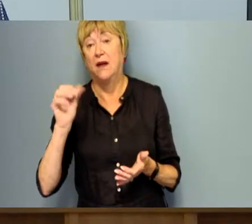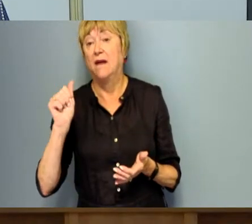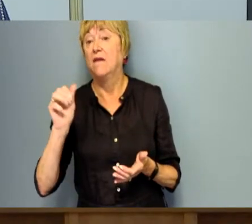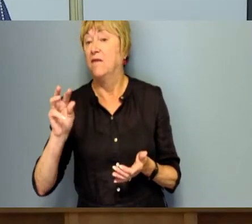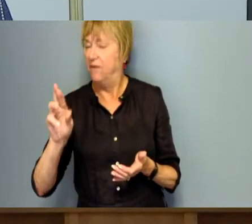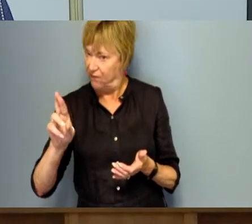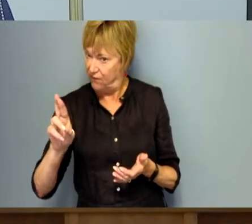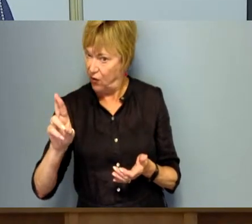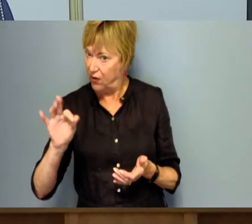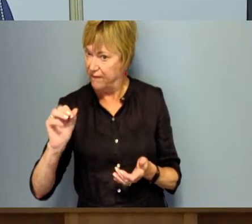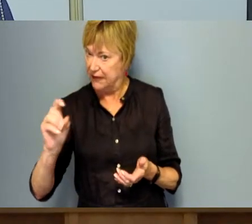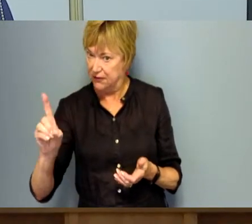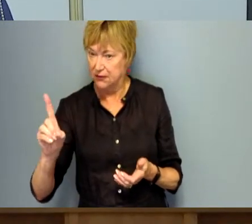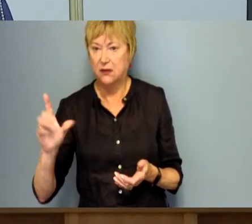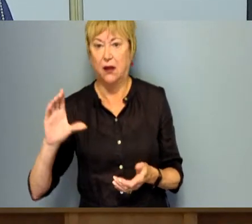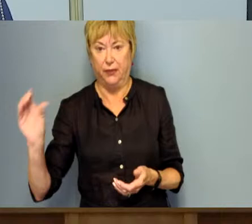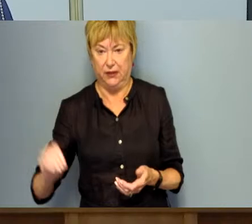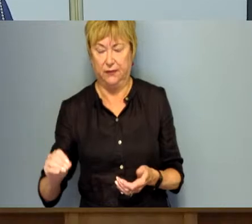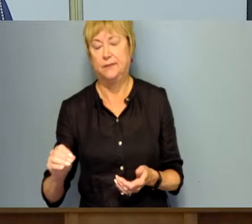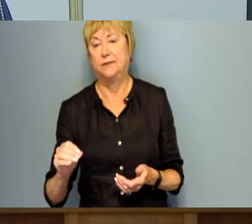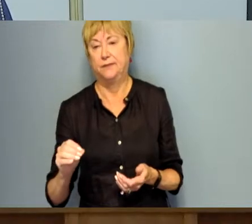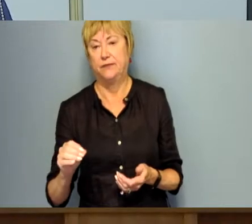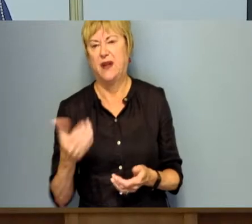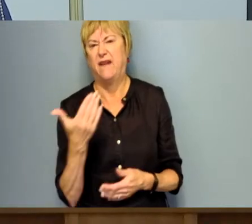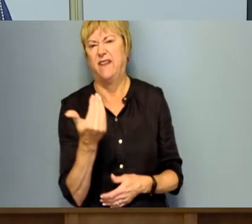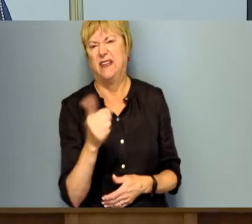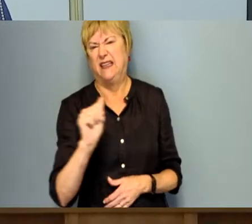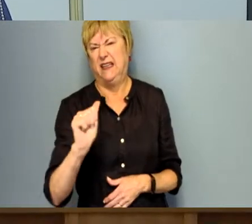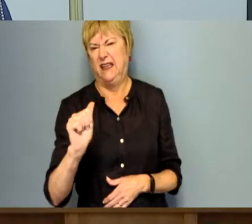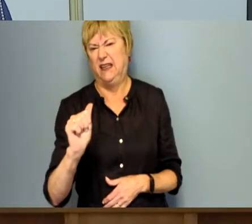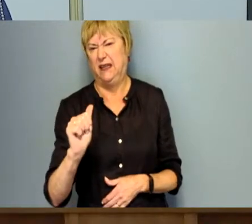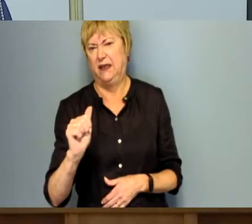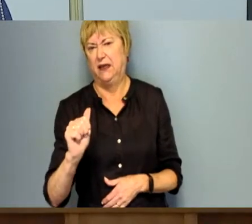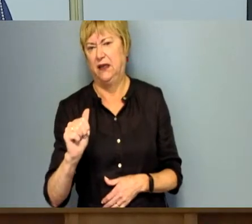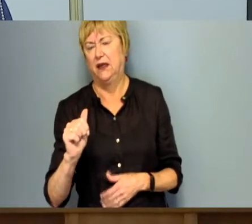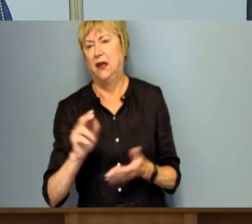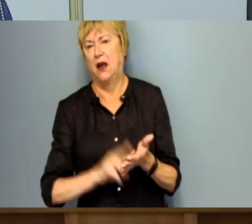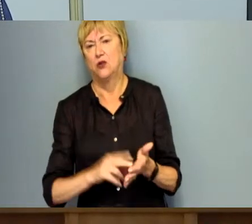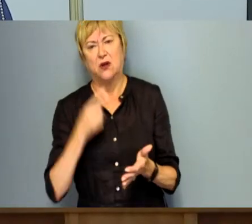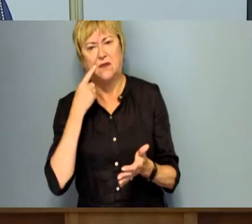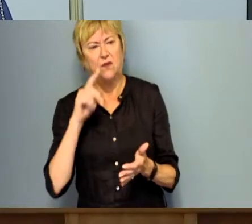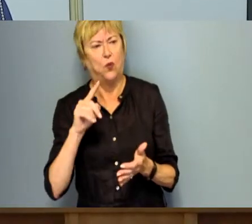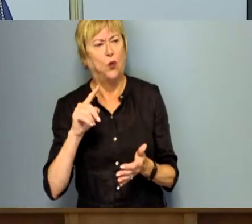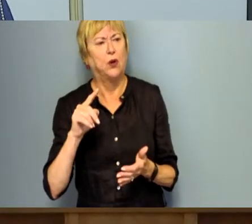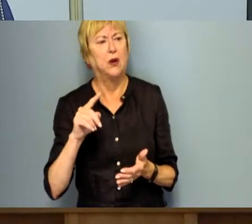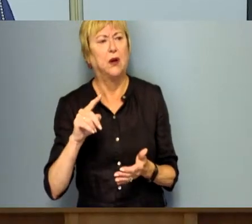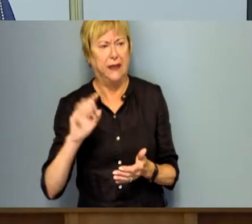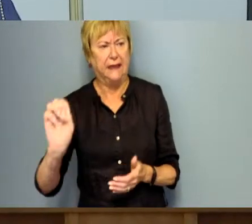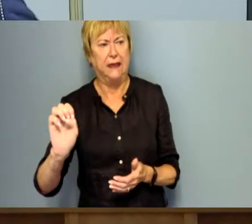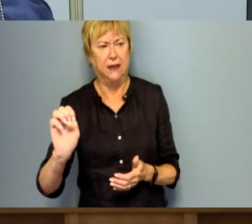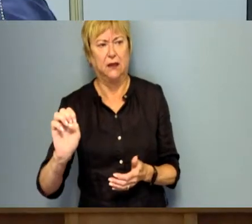Company, sorry. And 15E is the plumbing contract to Vision Mechanical Incorporated.